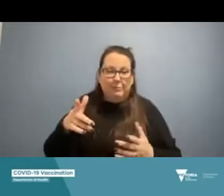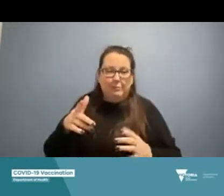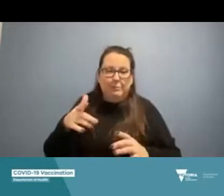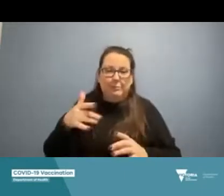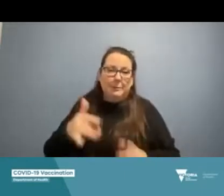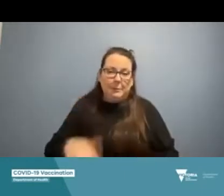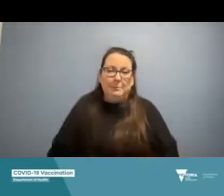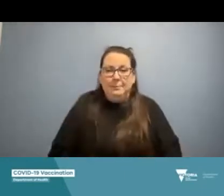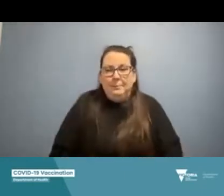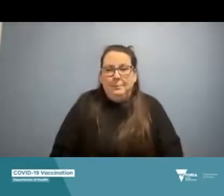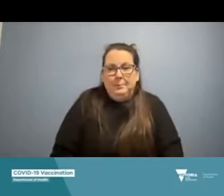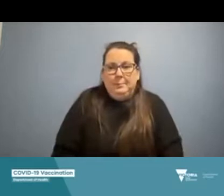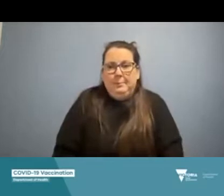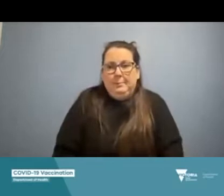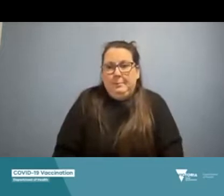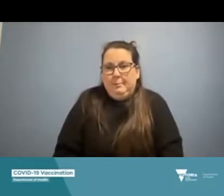in.